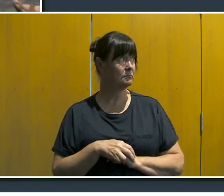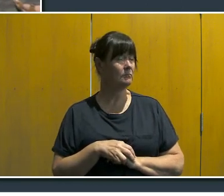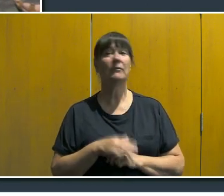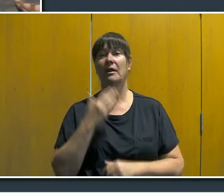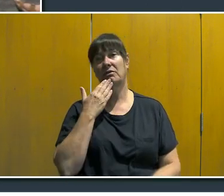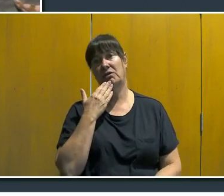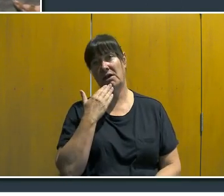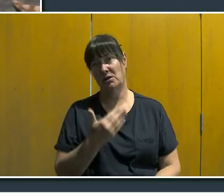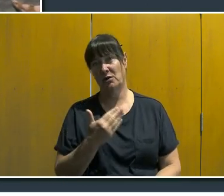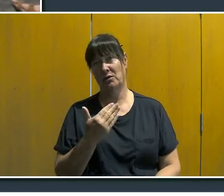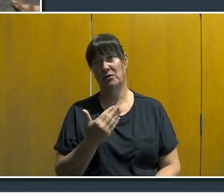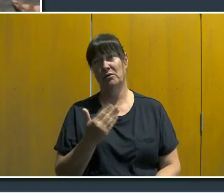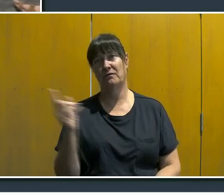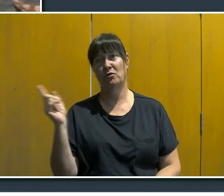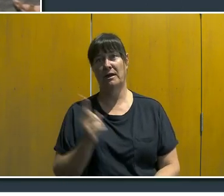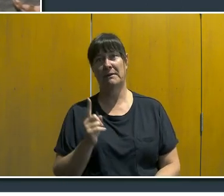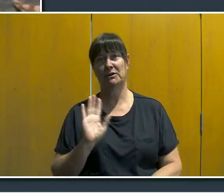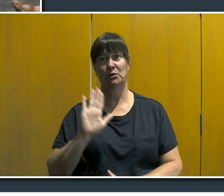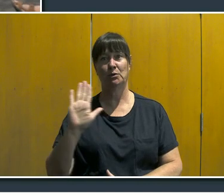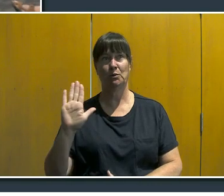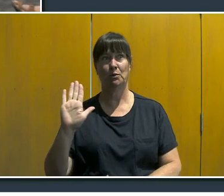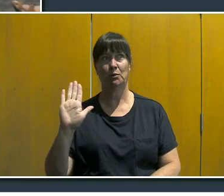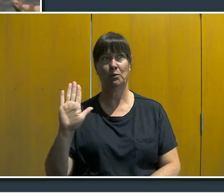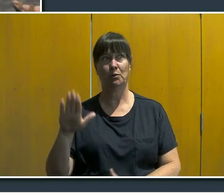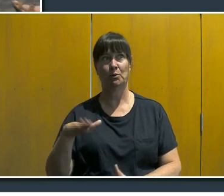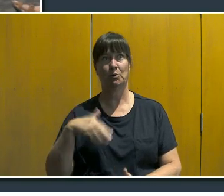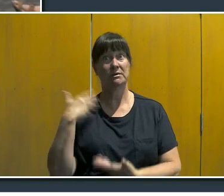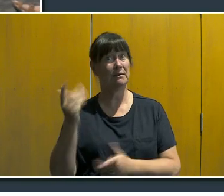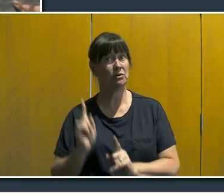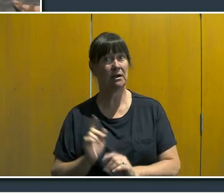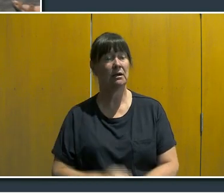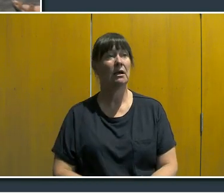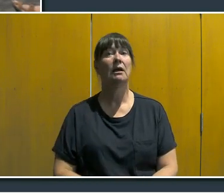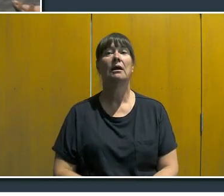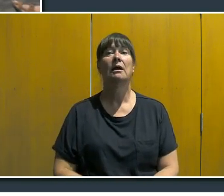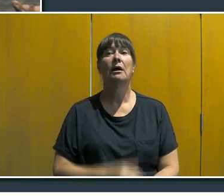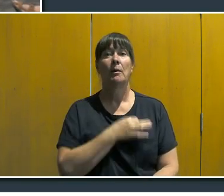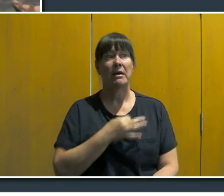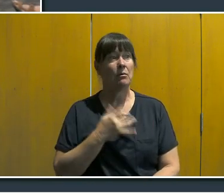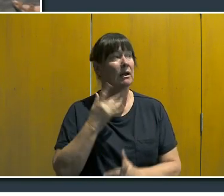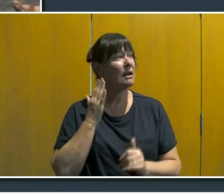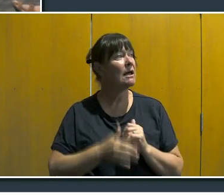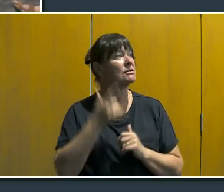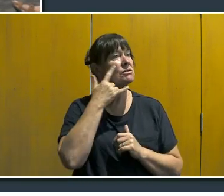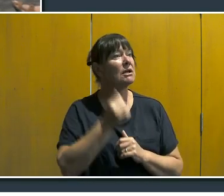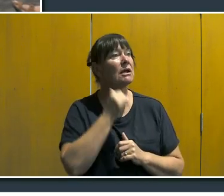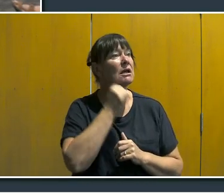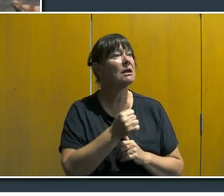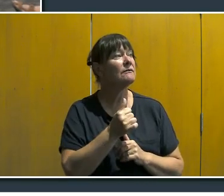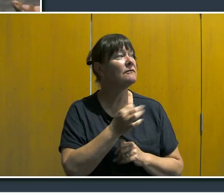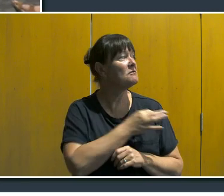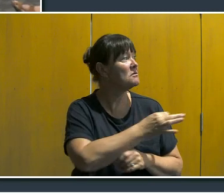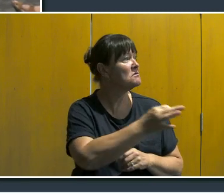Thank you very much for taking the time and coming to submit to us today, James. I will do one final check to see if